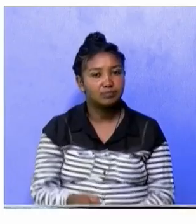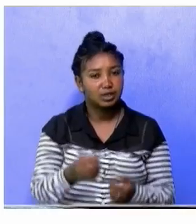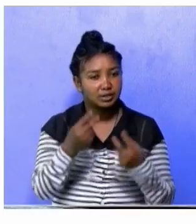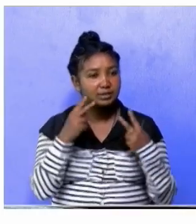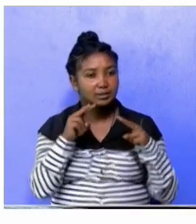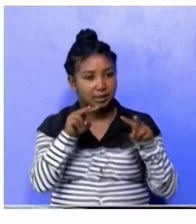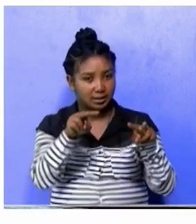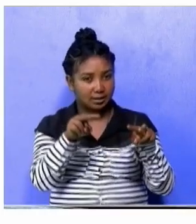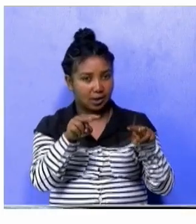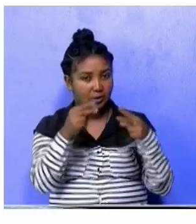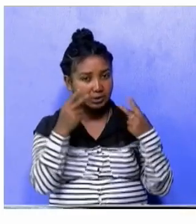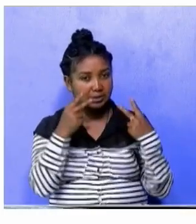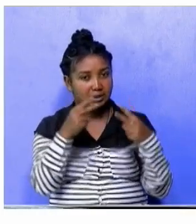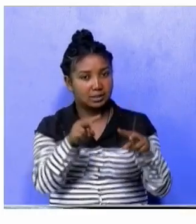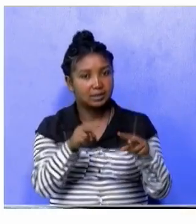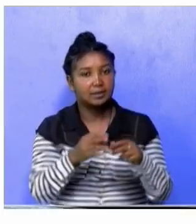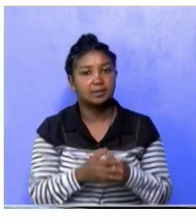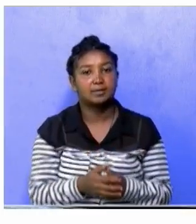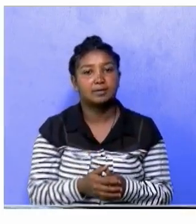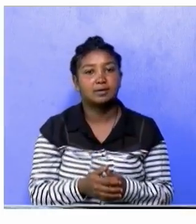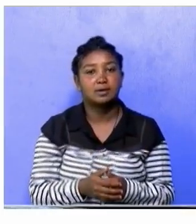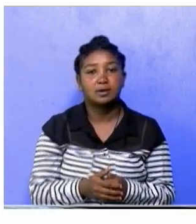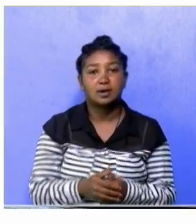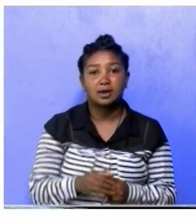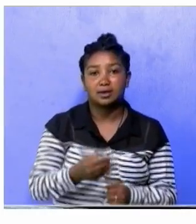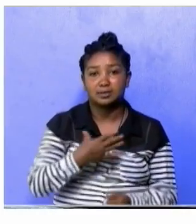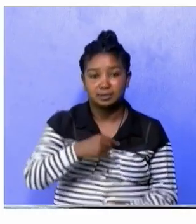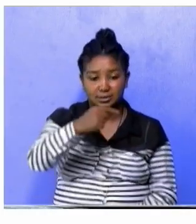seen a zebra?